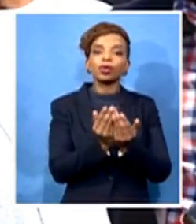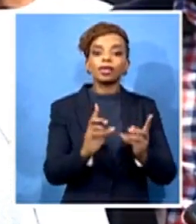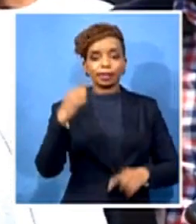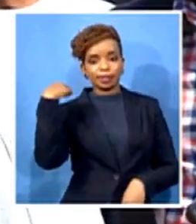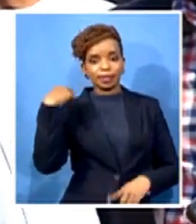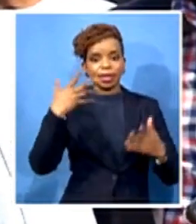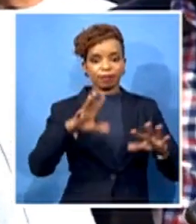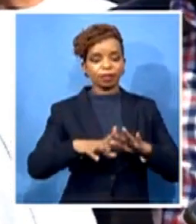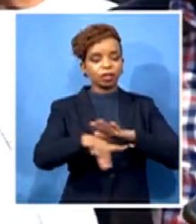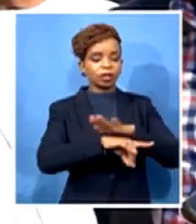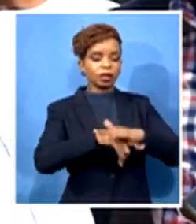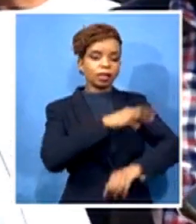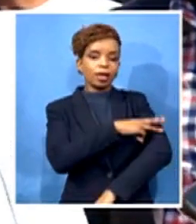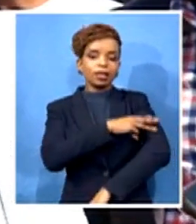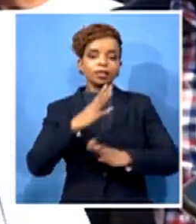circuit managers,